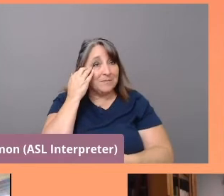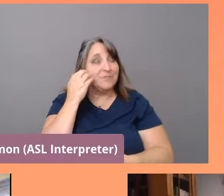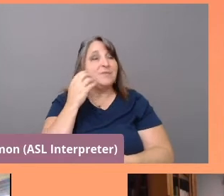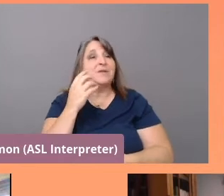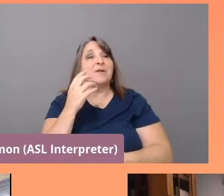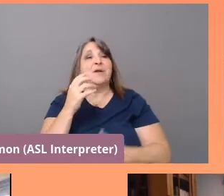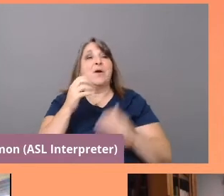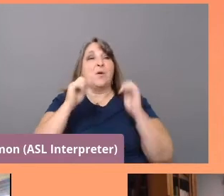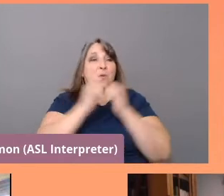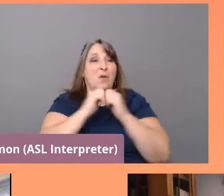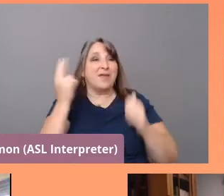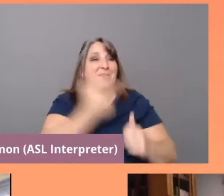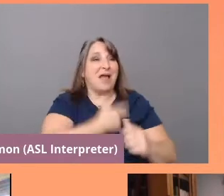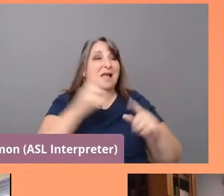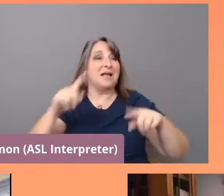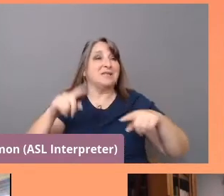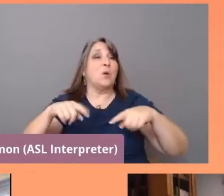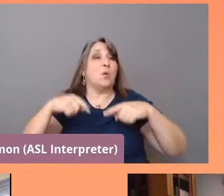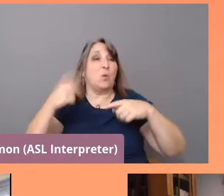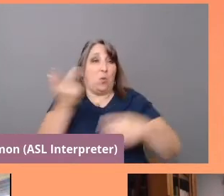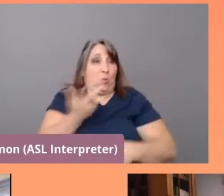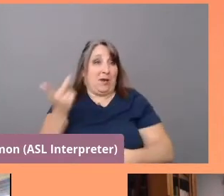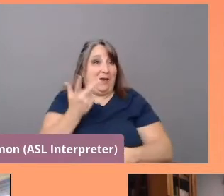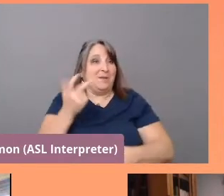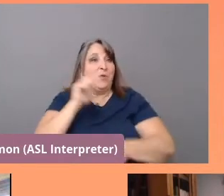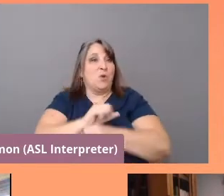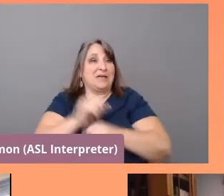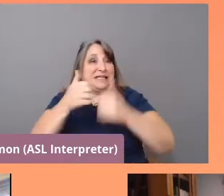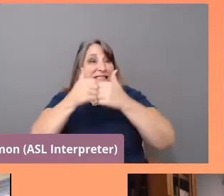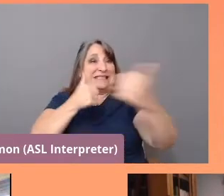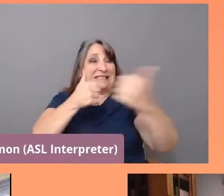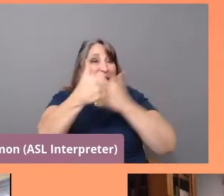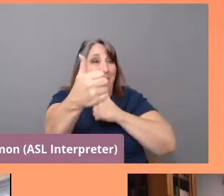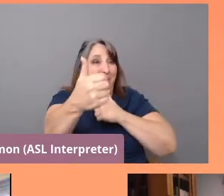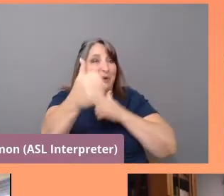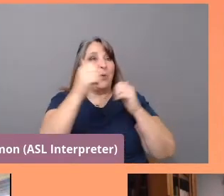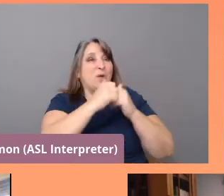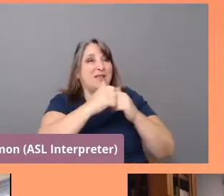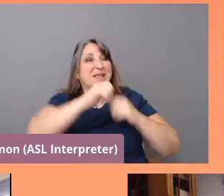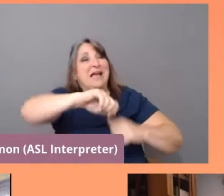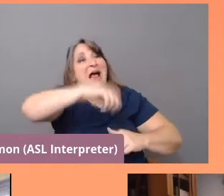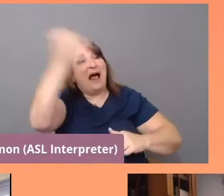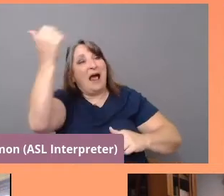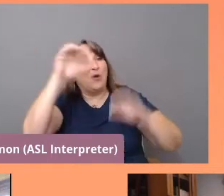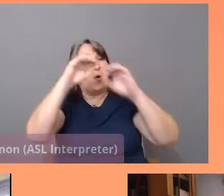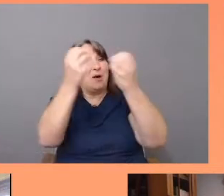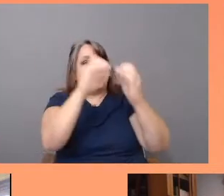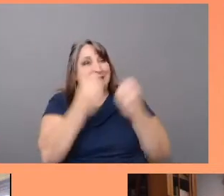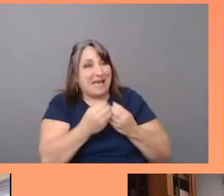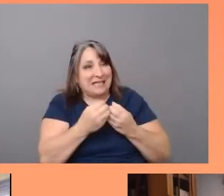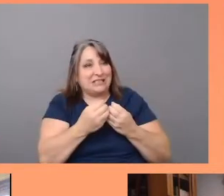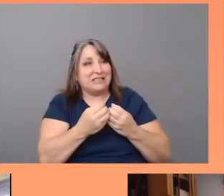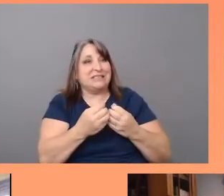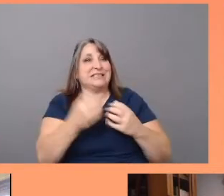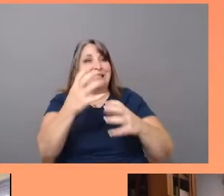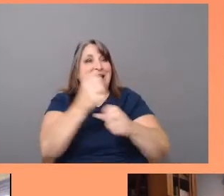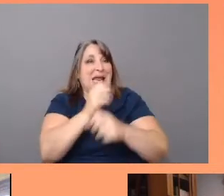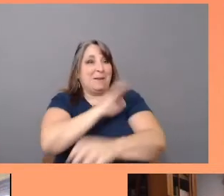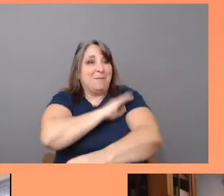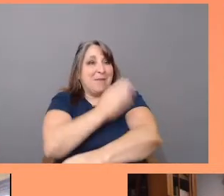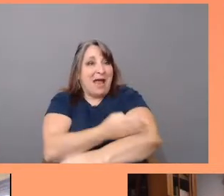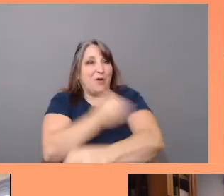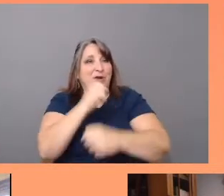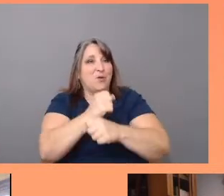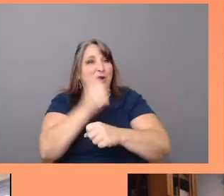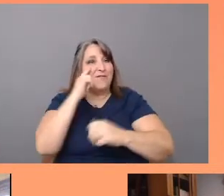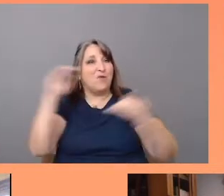been working separately in different organizations, building power and trying to work towards equity and